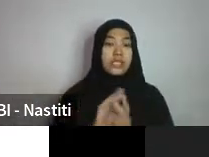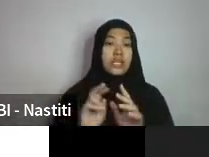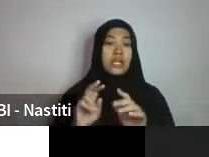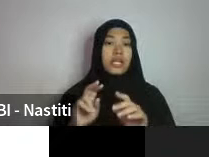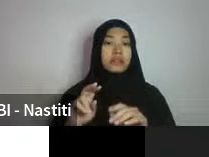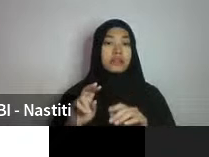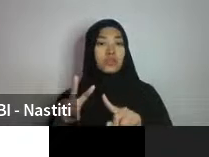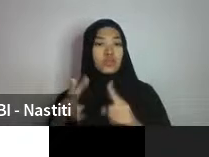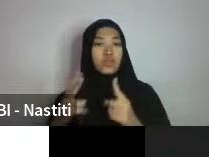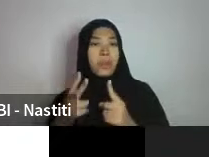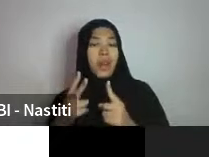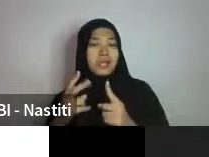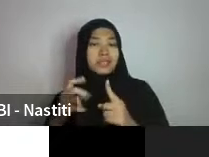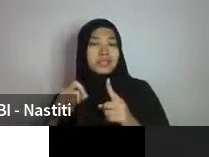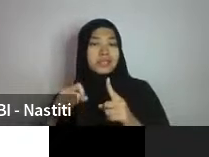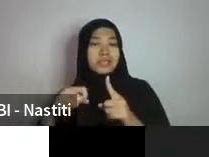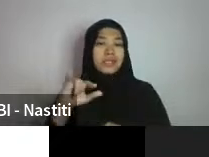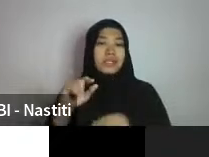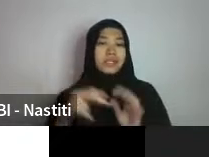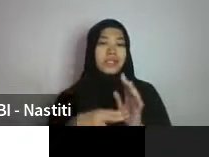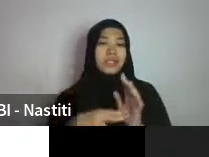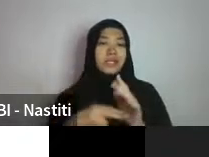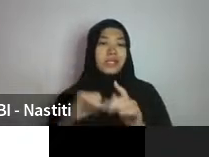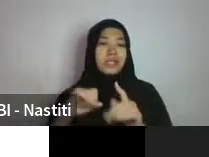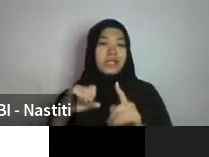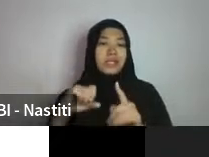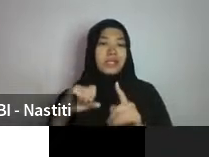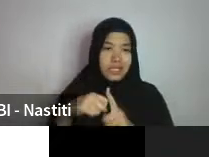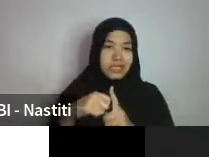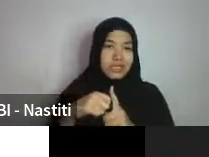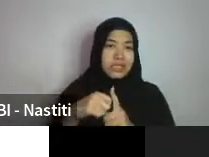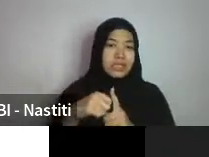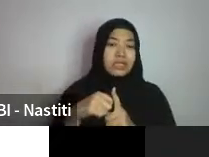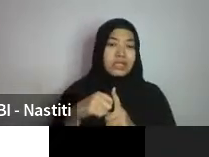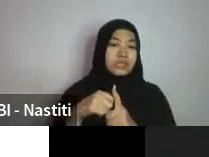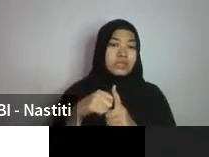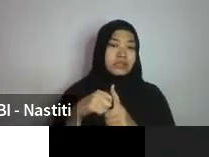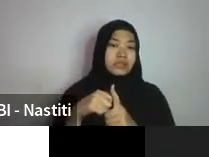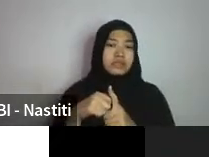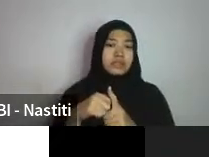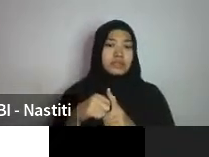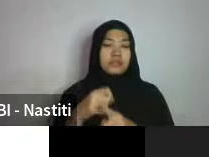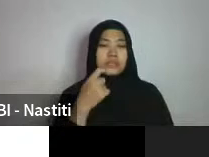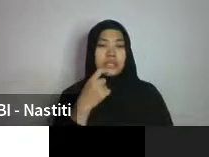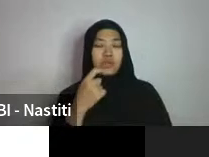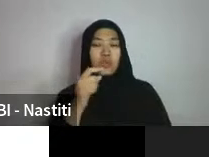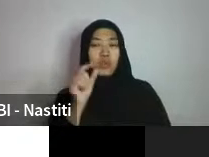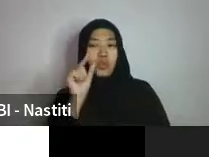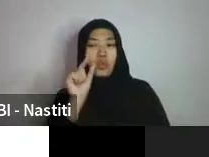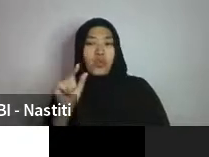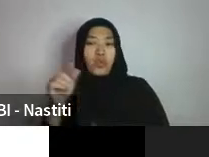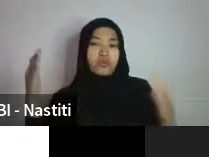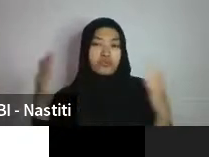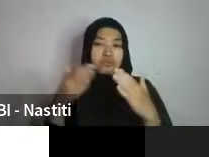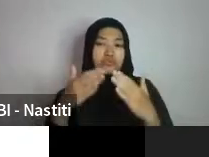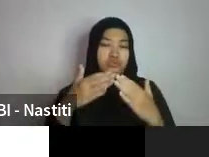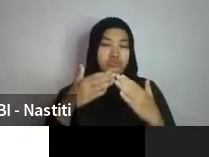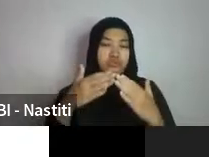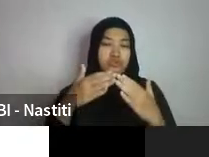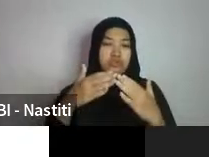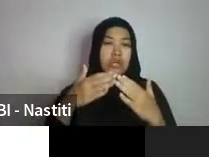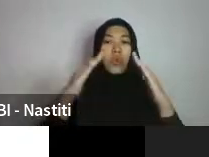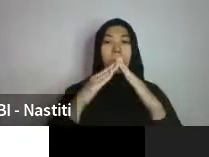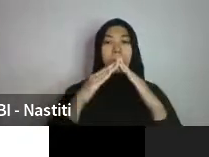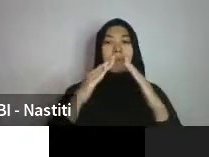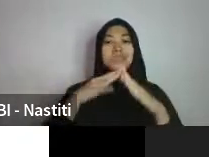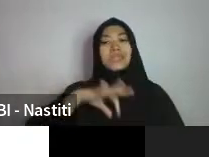care. And ideally, in those clinics, you stay maximum 3 months. If you're still ill, then you're transferred to a mental hospital. There were